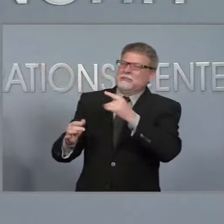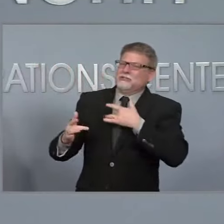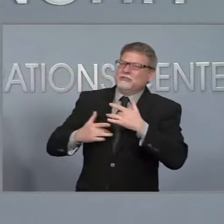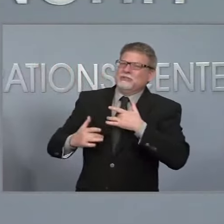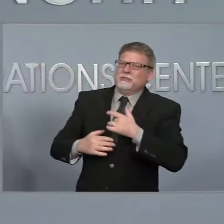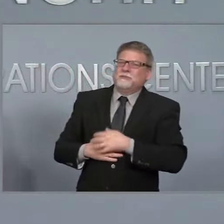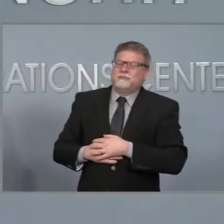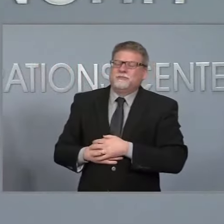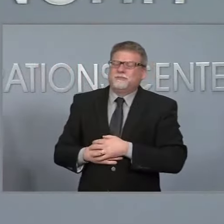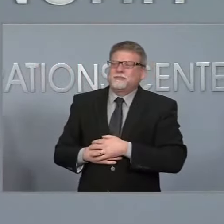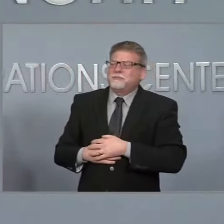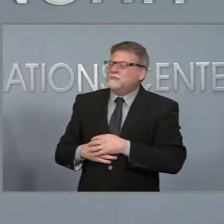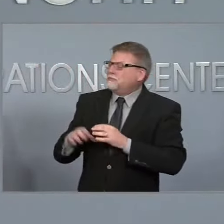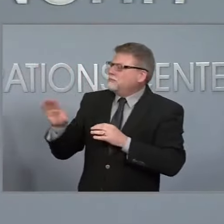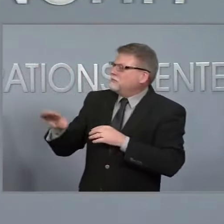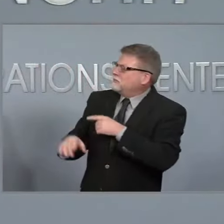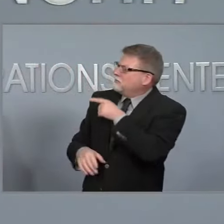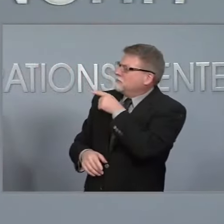is local control, why